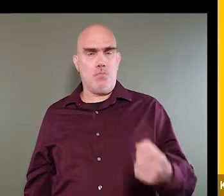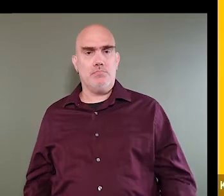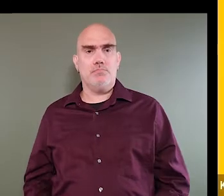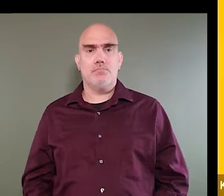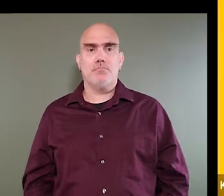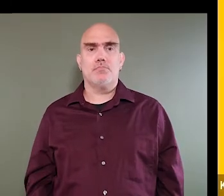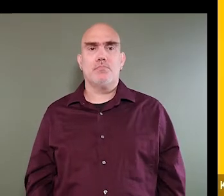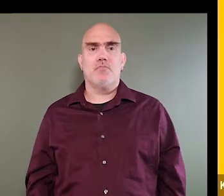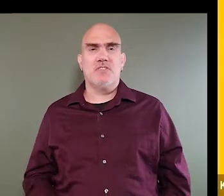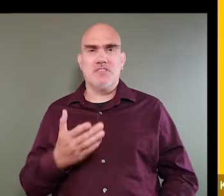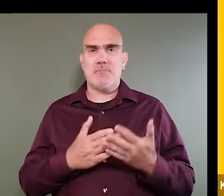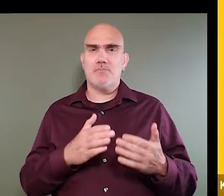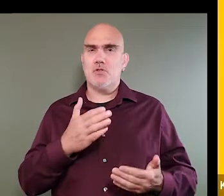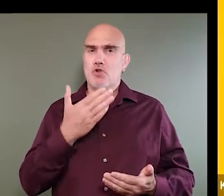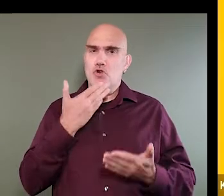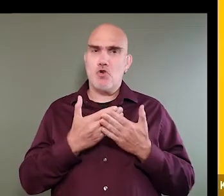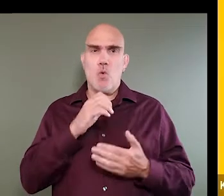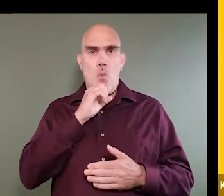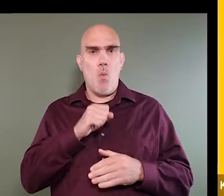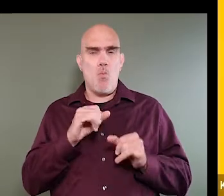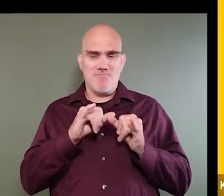That's some good old static stretching.